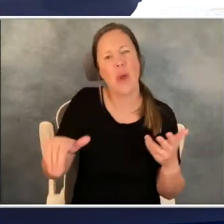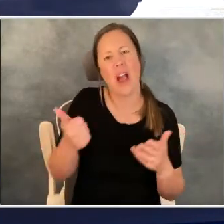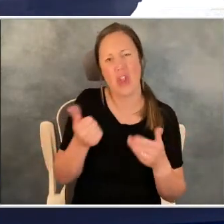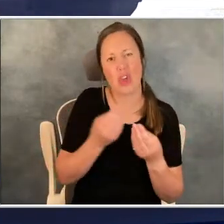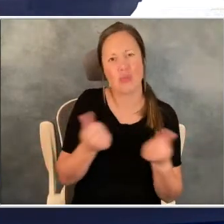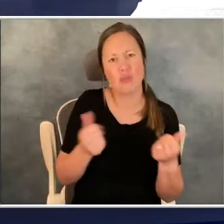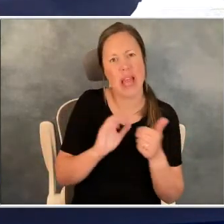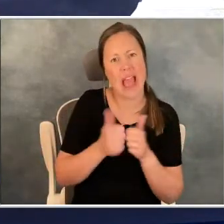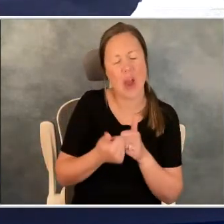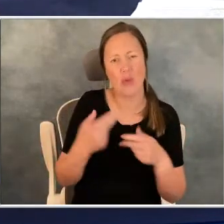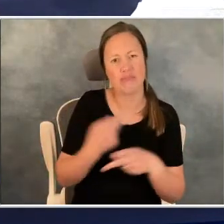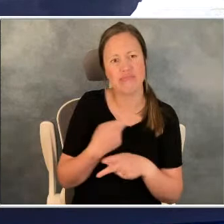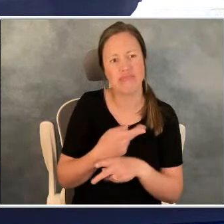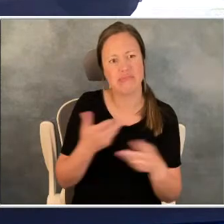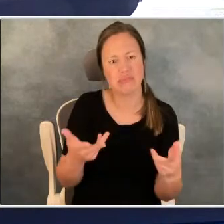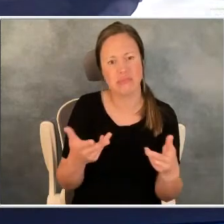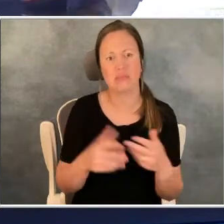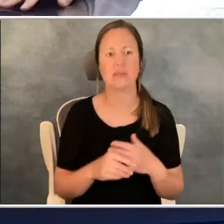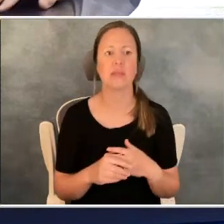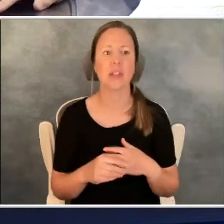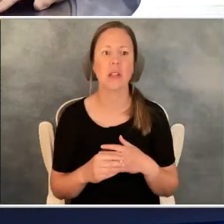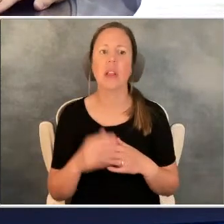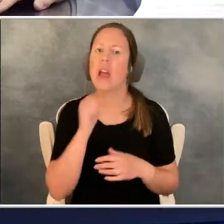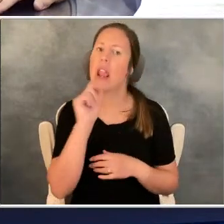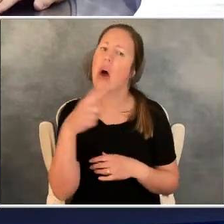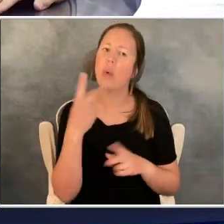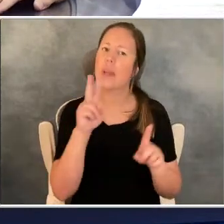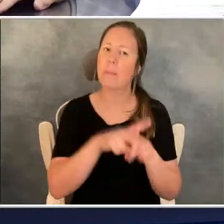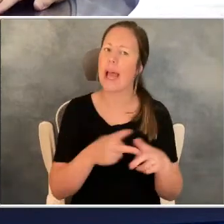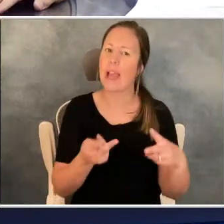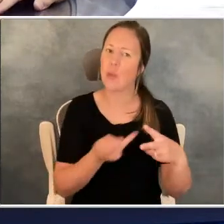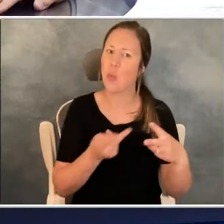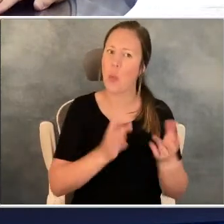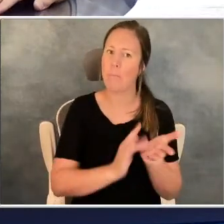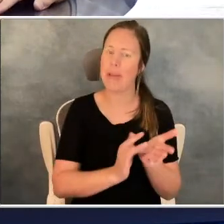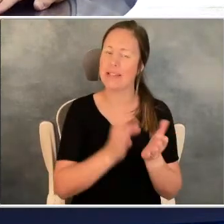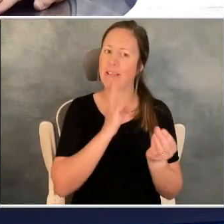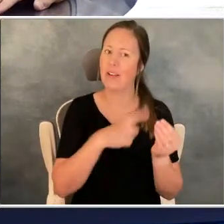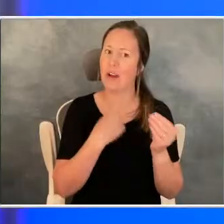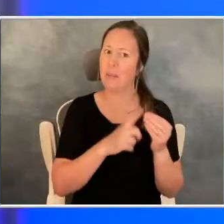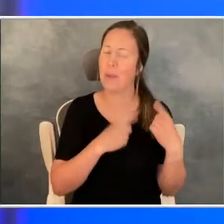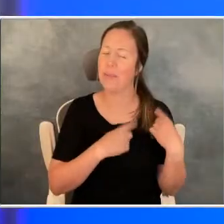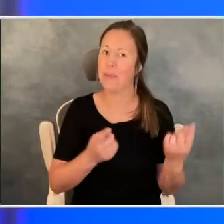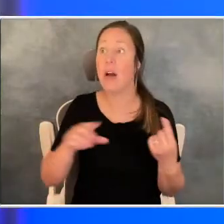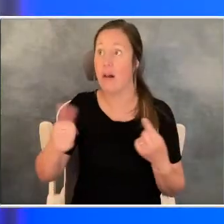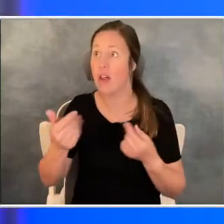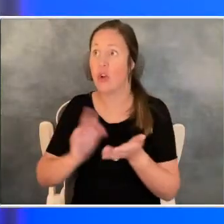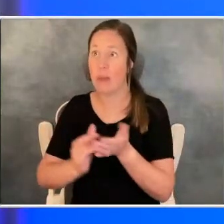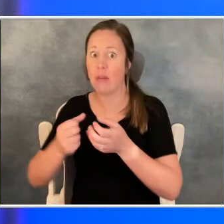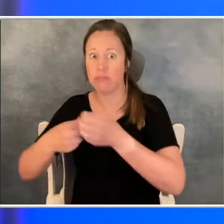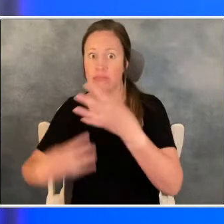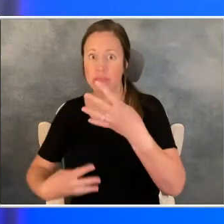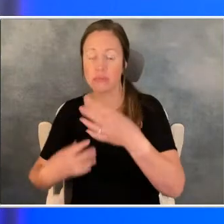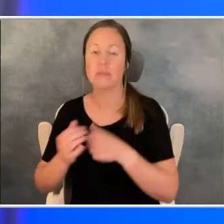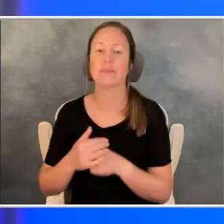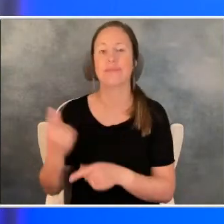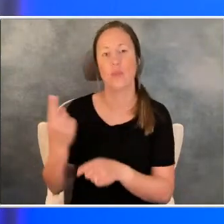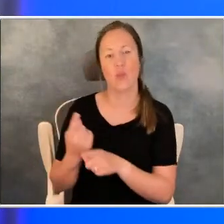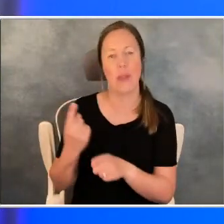doesn't only apply to cisplatin and carboplatin. That's right. There's a number